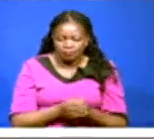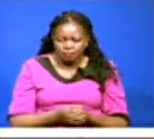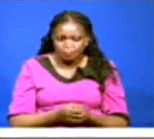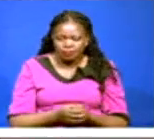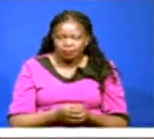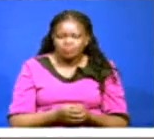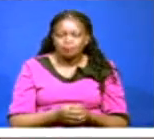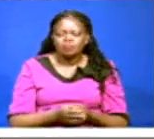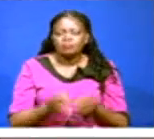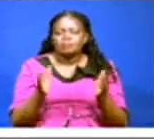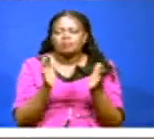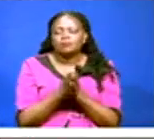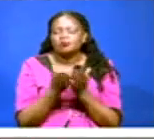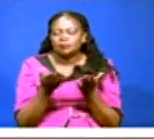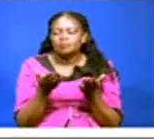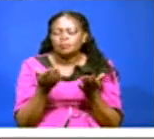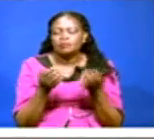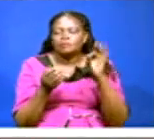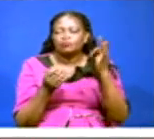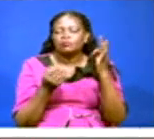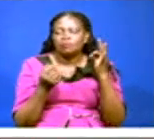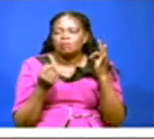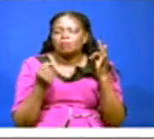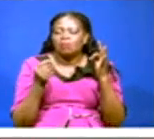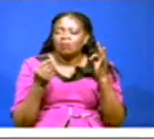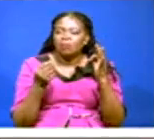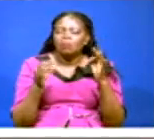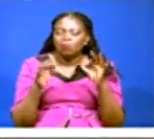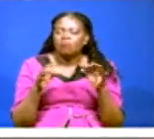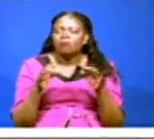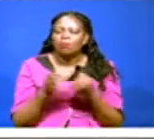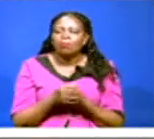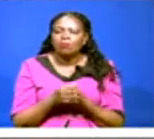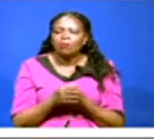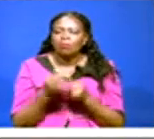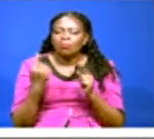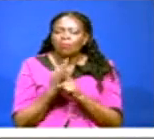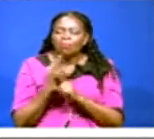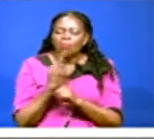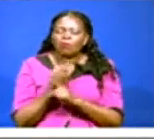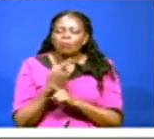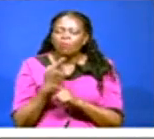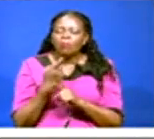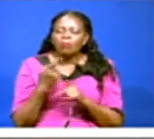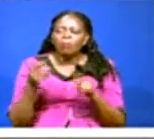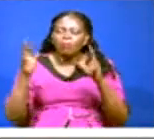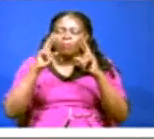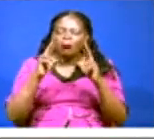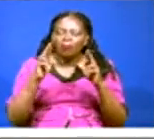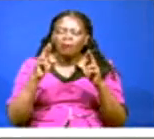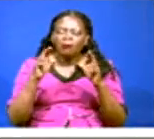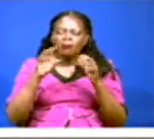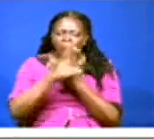With the advent of globalization, the emergence of transnational criminal activities of great variety